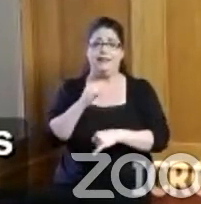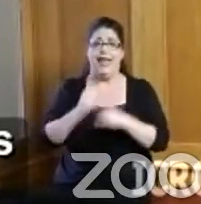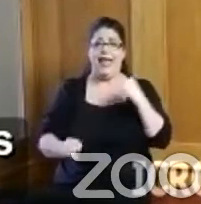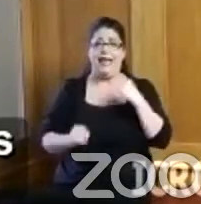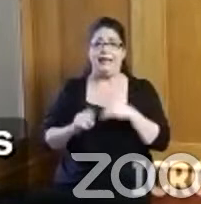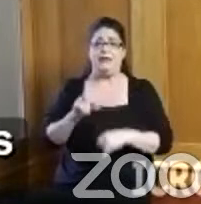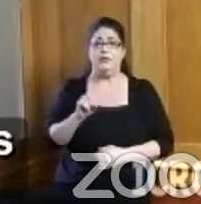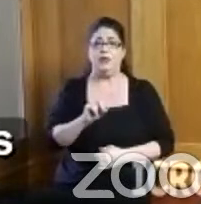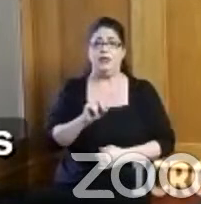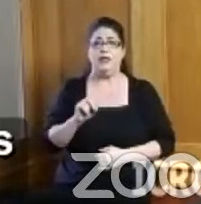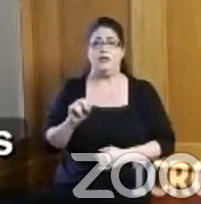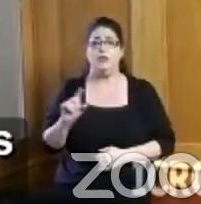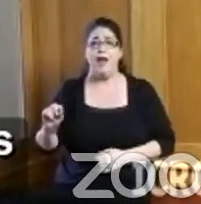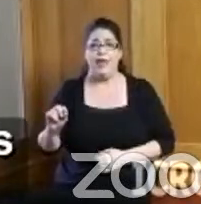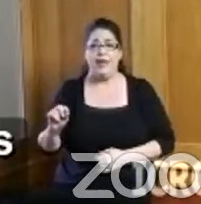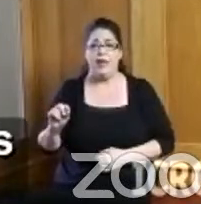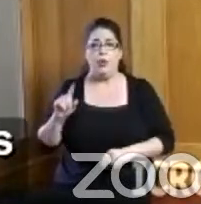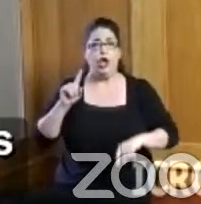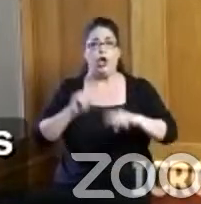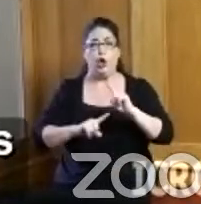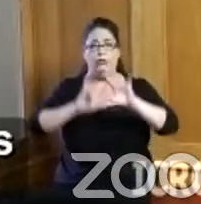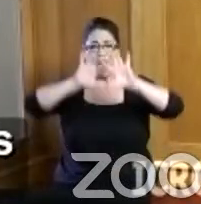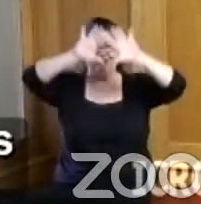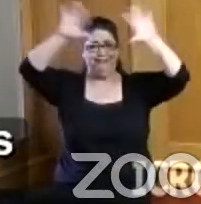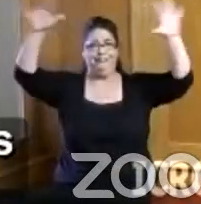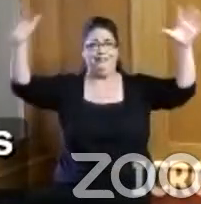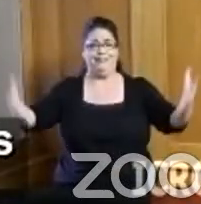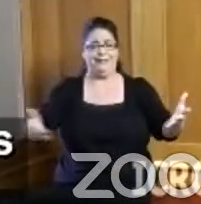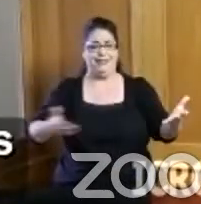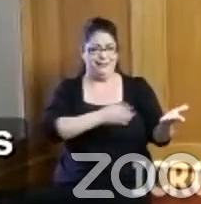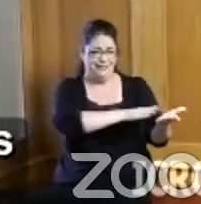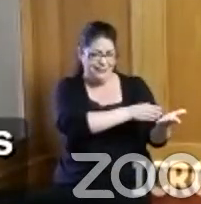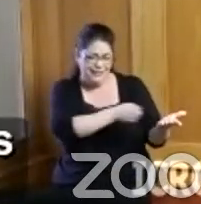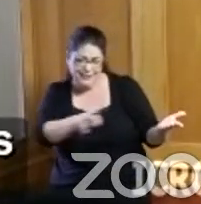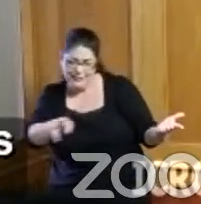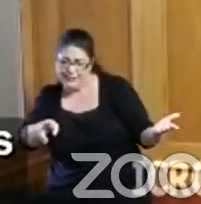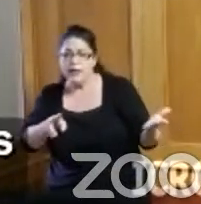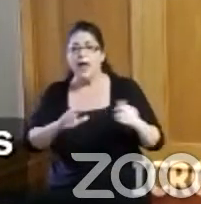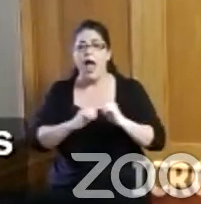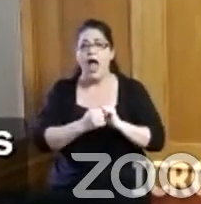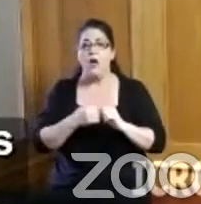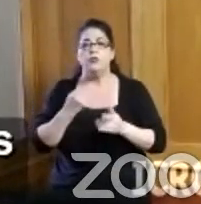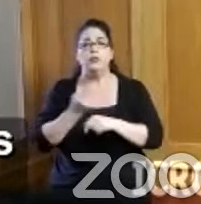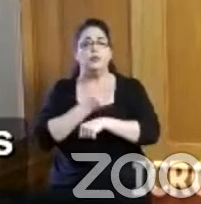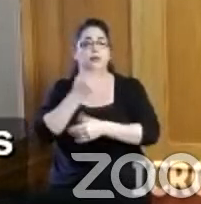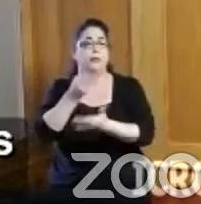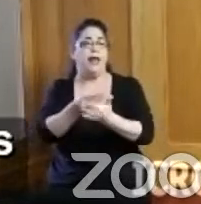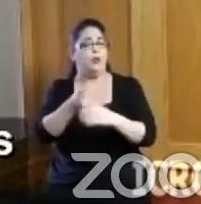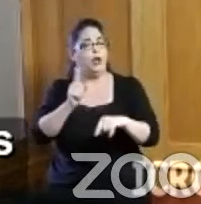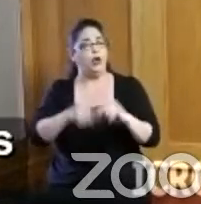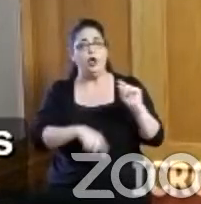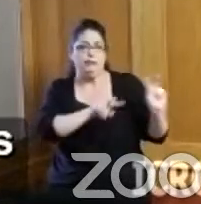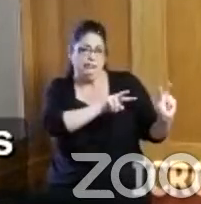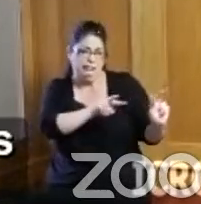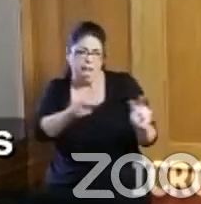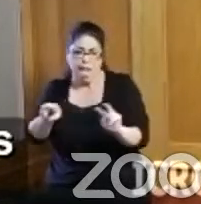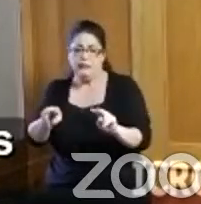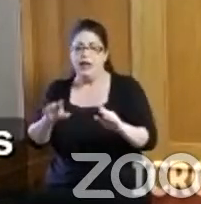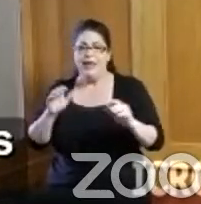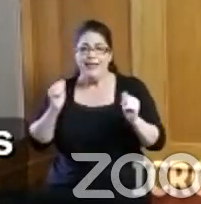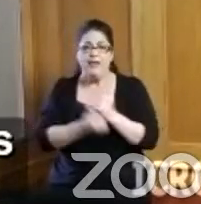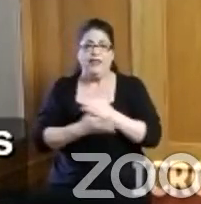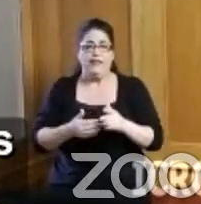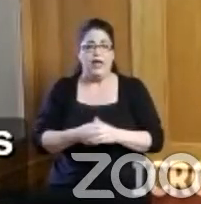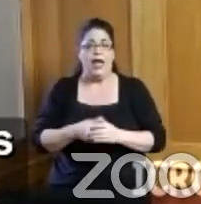opportunity to do this kind of holistic look at how we can spend these federal dollars that are, you know, important to the